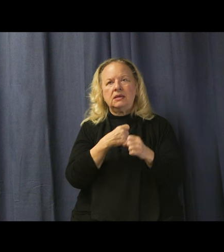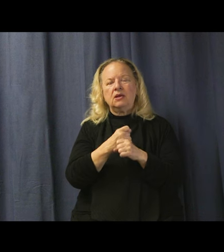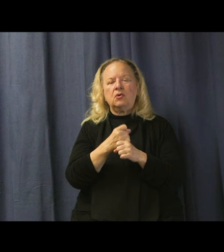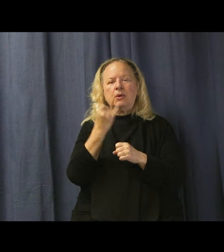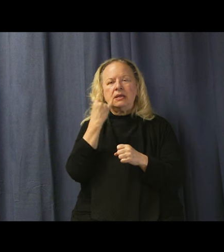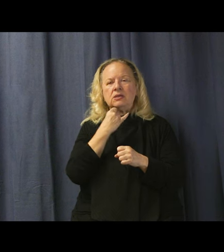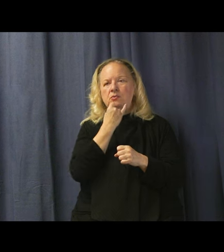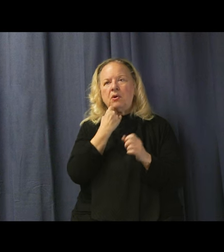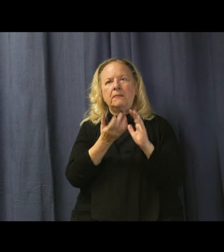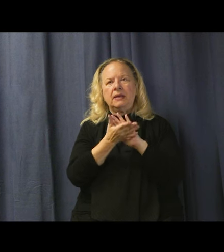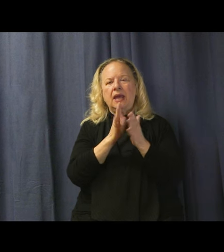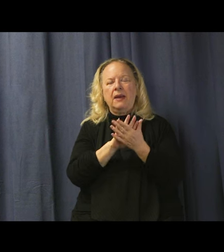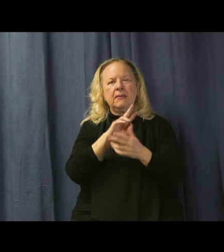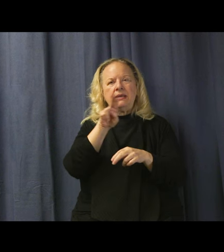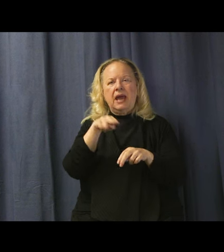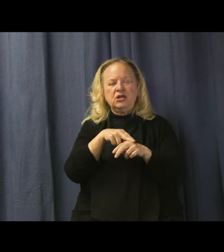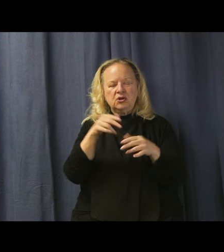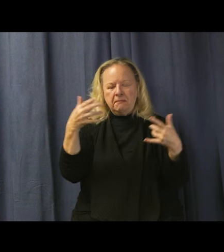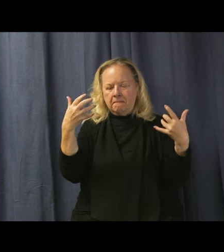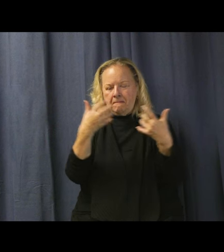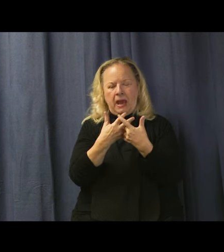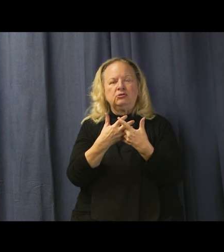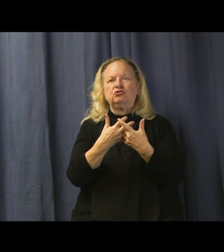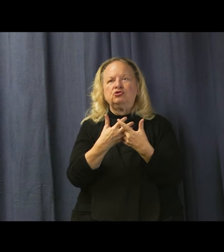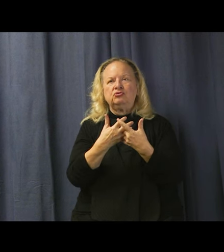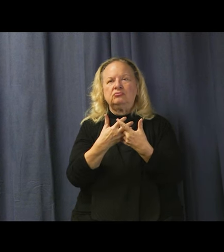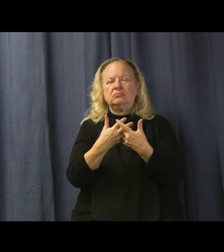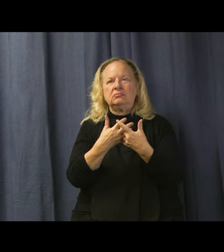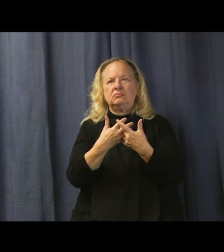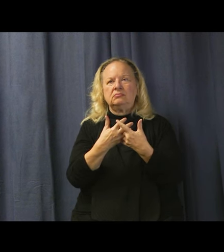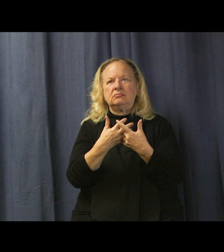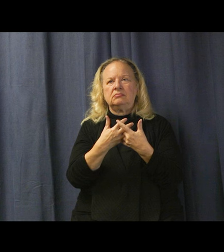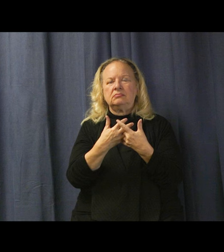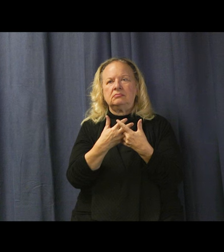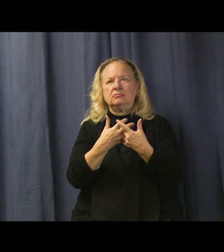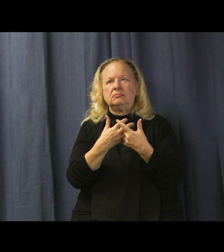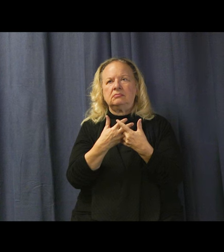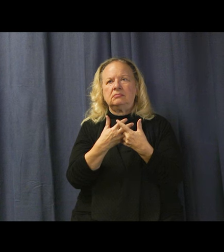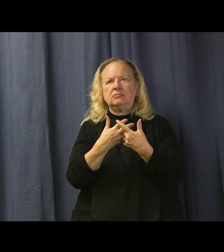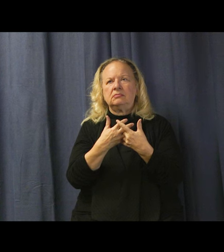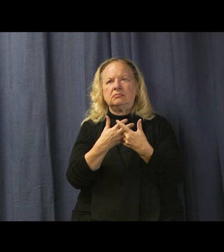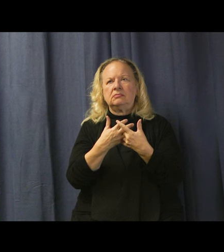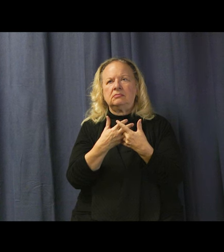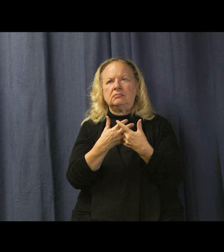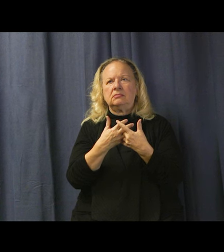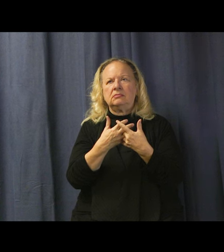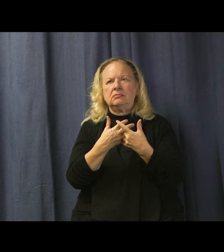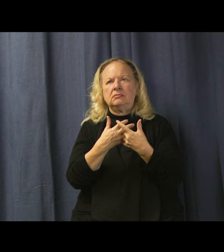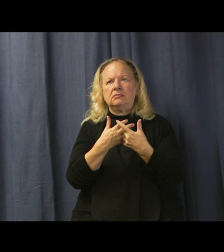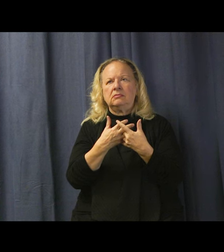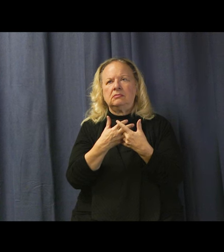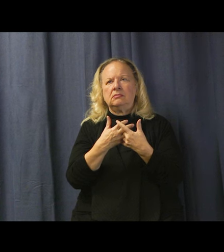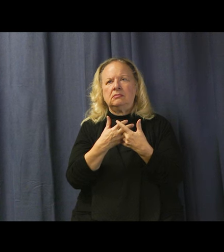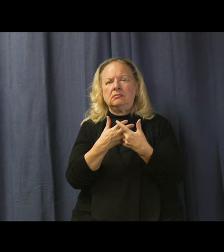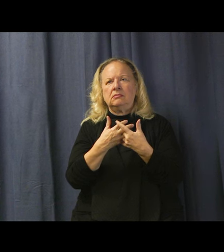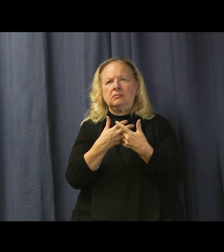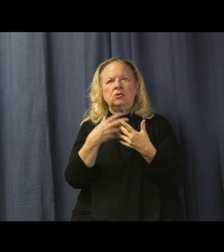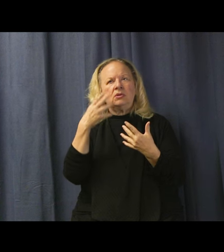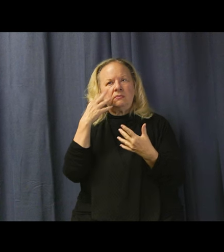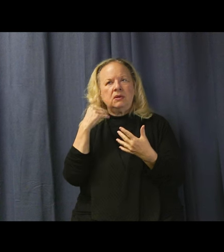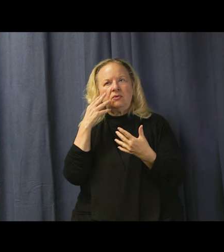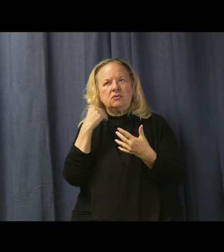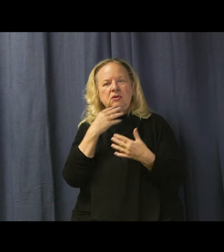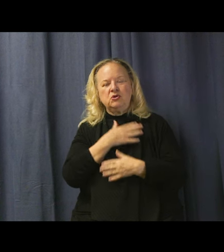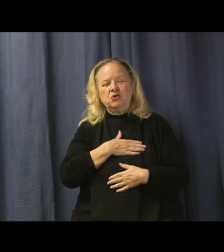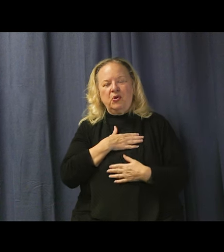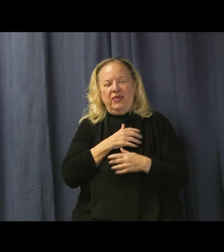becomes a nation. So anyway, this is kind of what you're going to experience as you enjoy